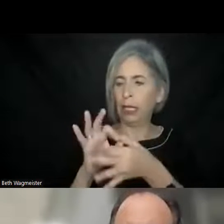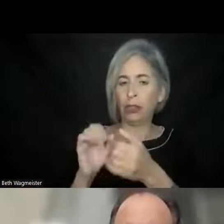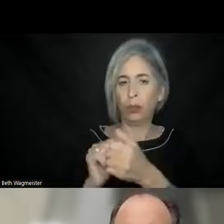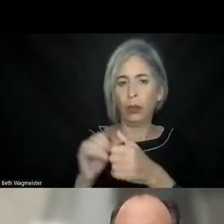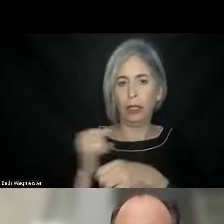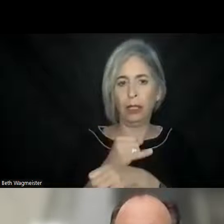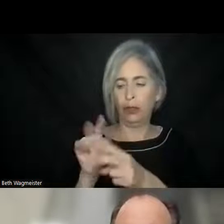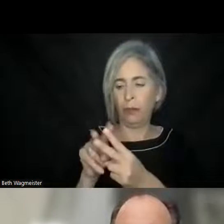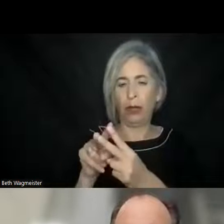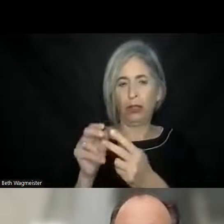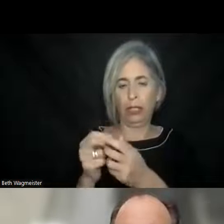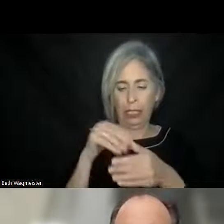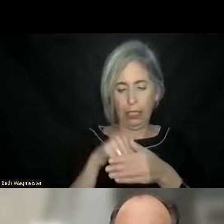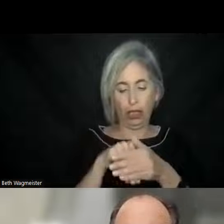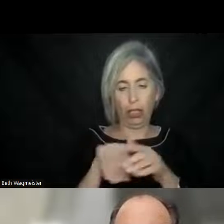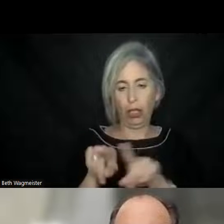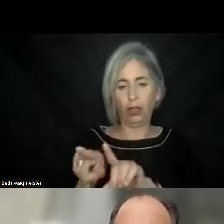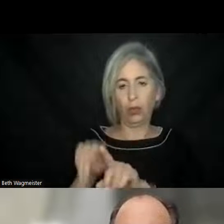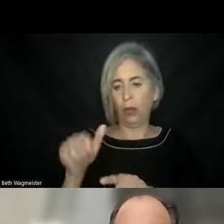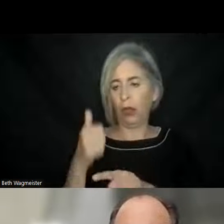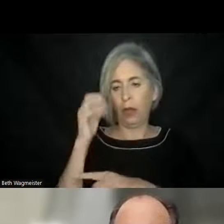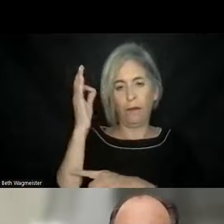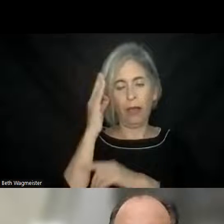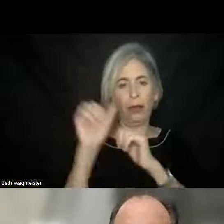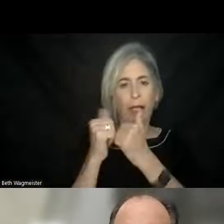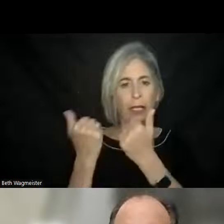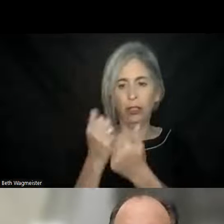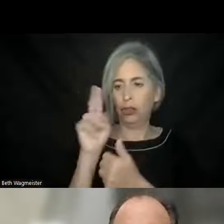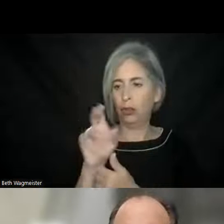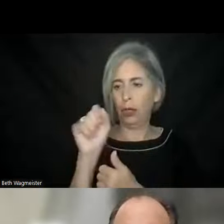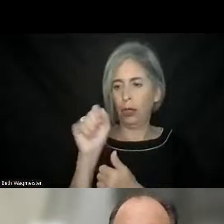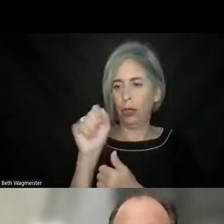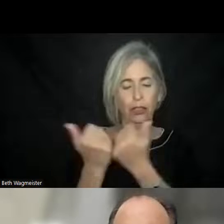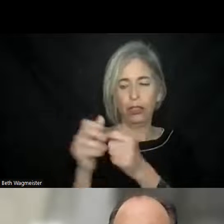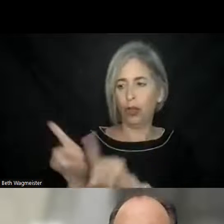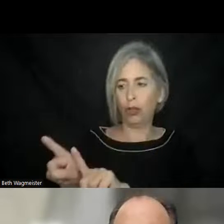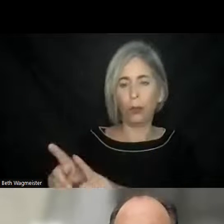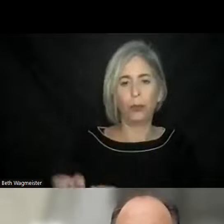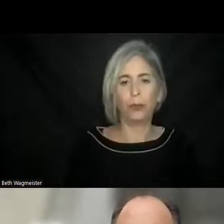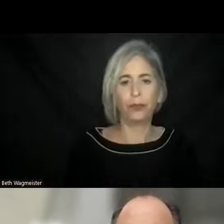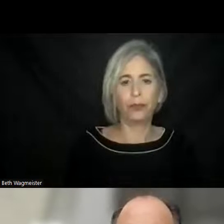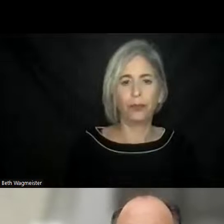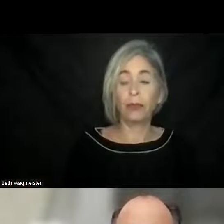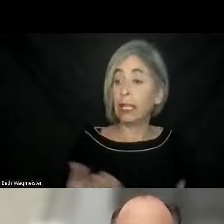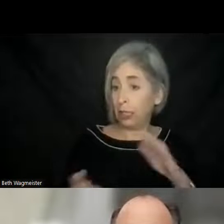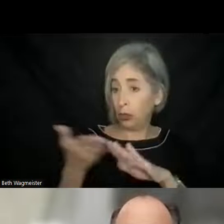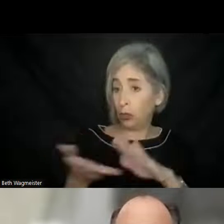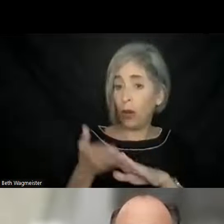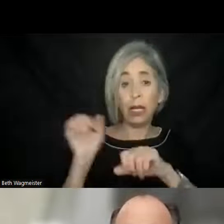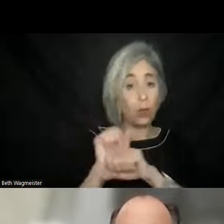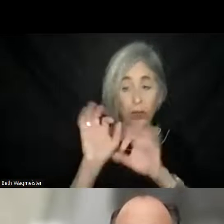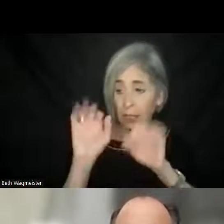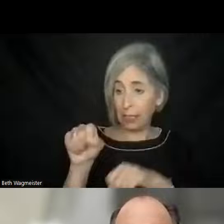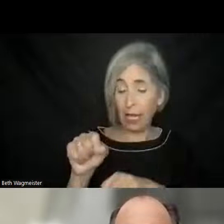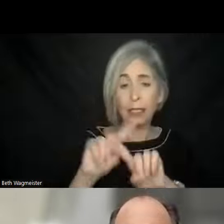internally with our other federal agency, U.S. federal agency partners as well. So it's up and running and working, but